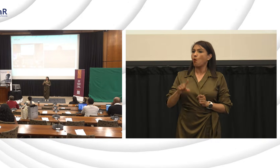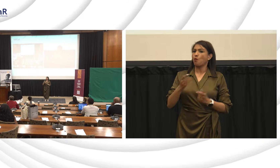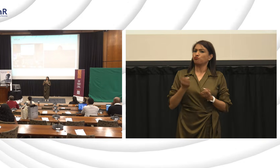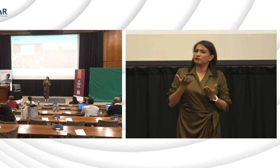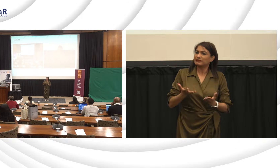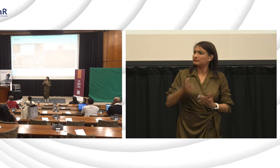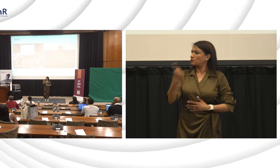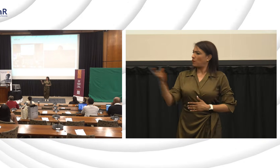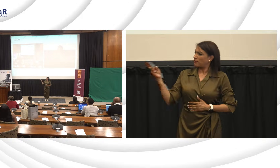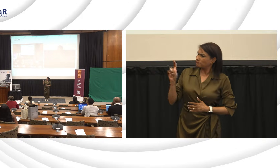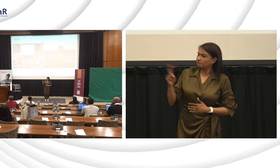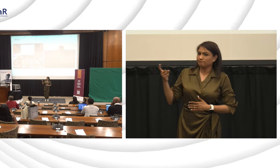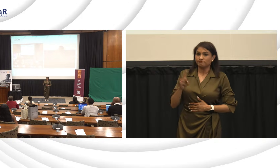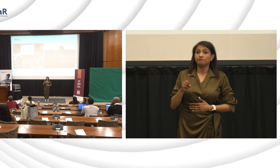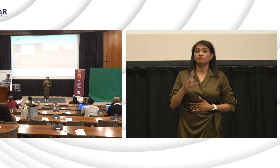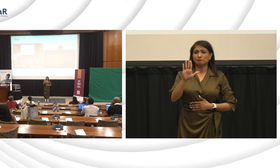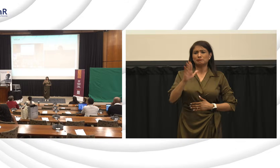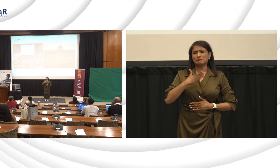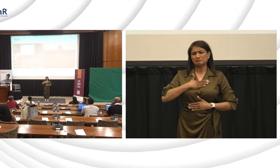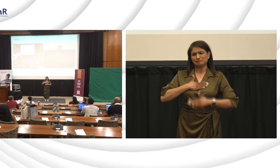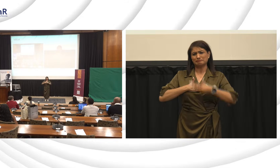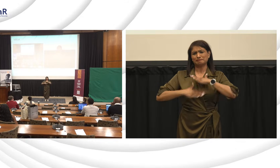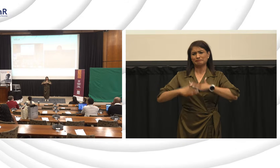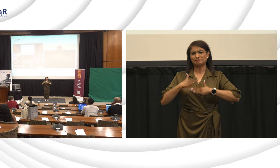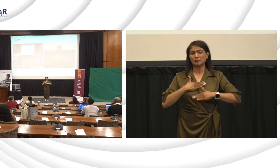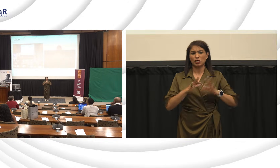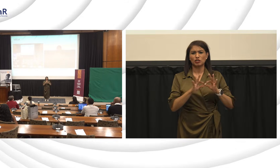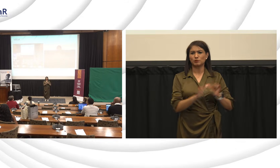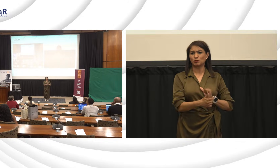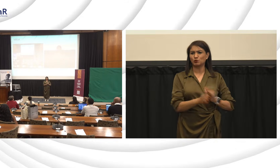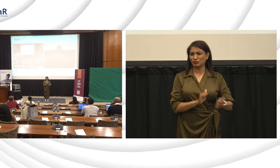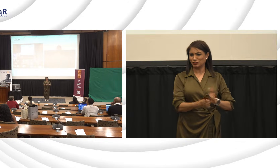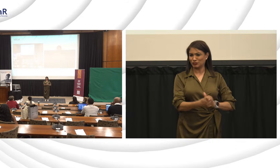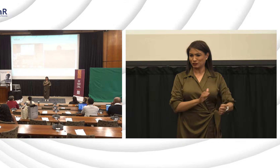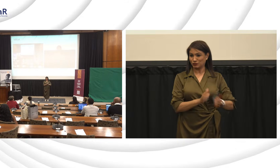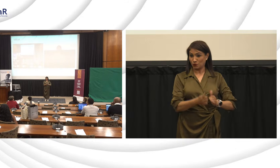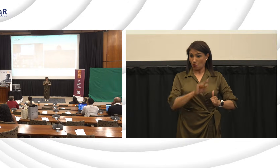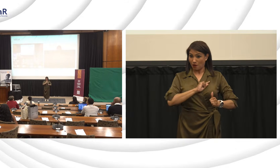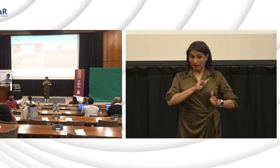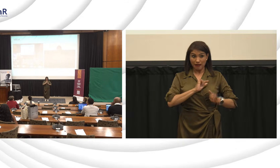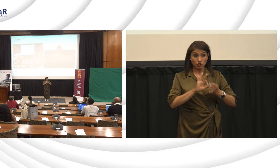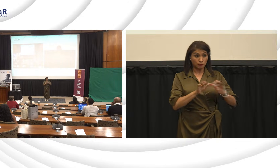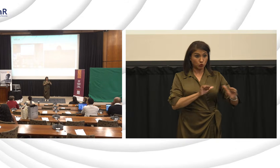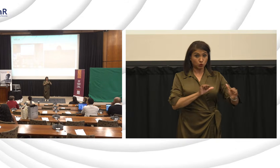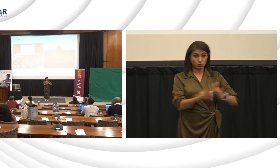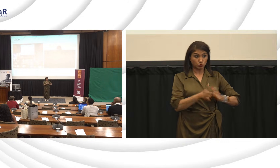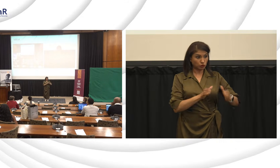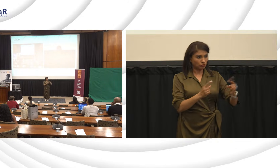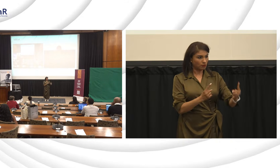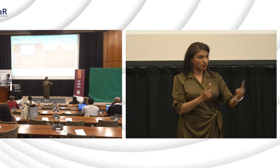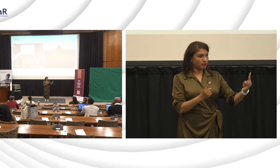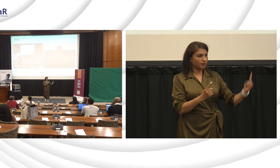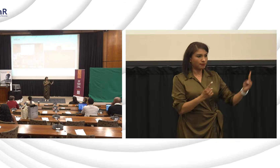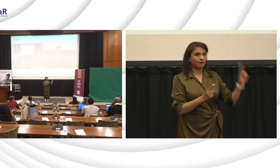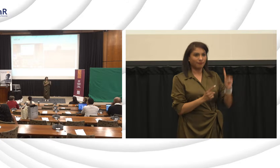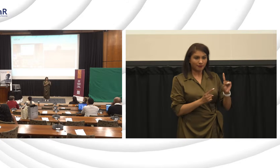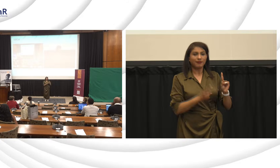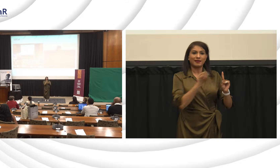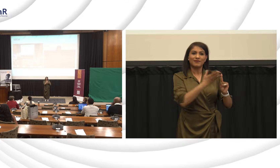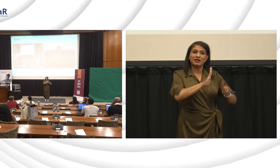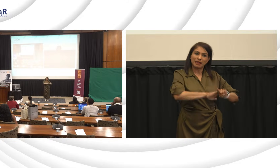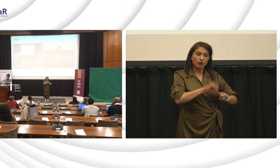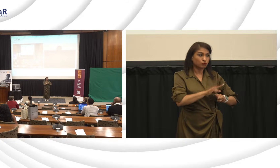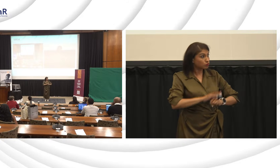question. For any presenters that are coming forward, if we could just be patient as well while the interpreters are